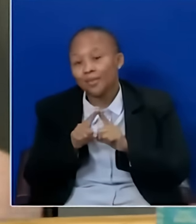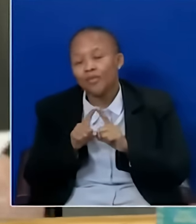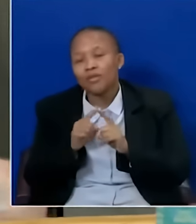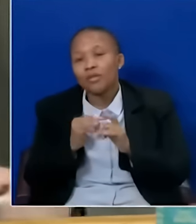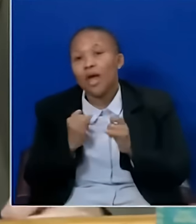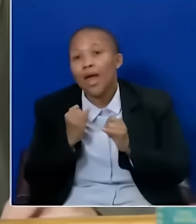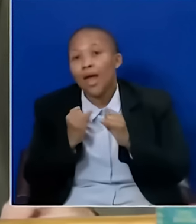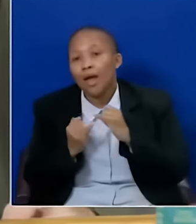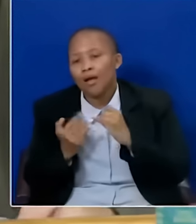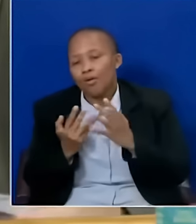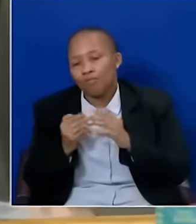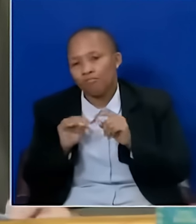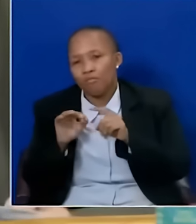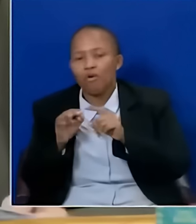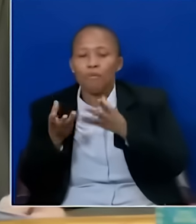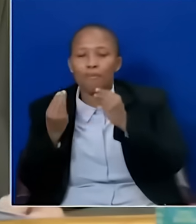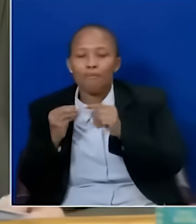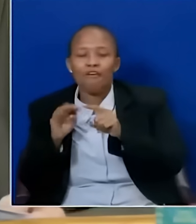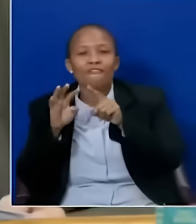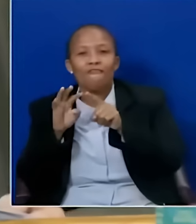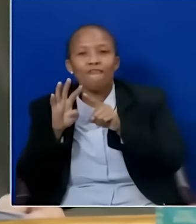4.13 that we've just looked at.